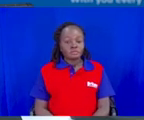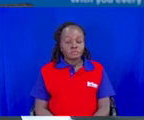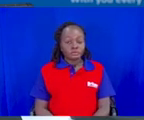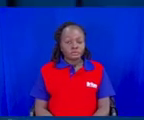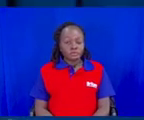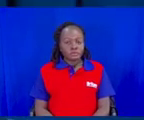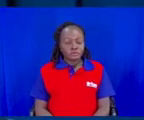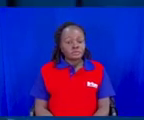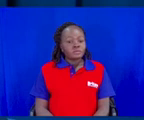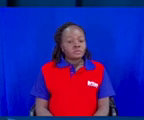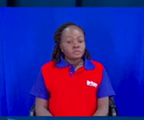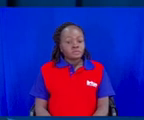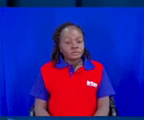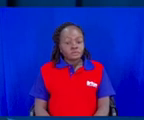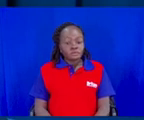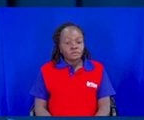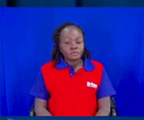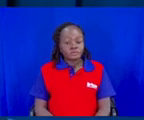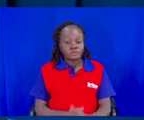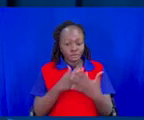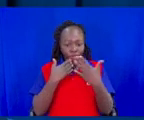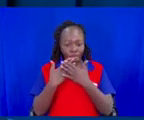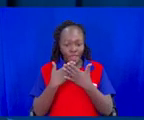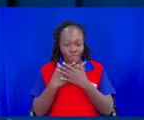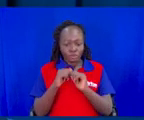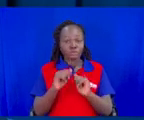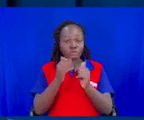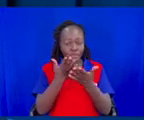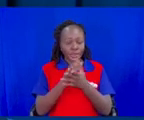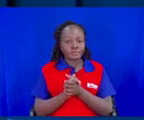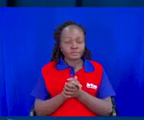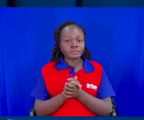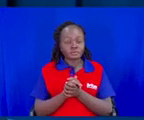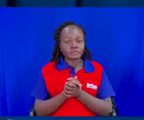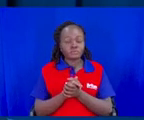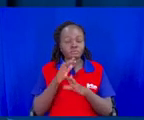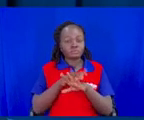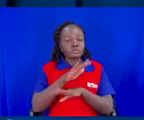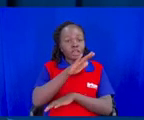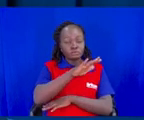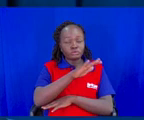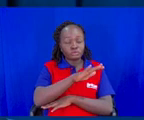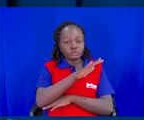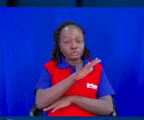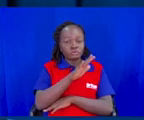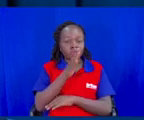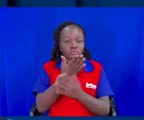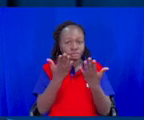Choka. Thank you very much, Madam Chair. Good afternoon, unit